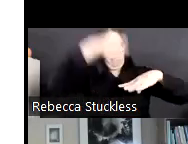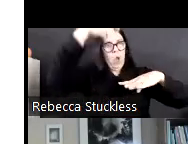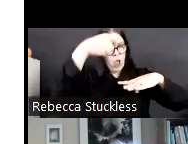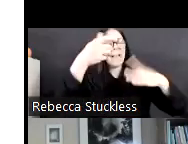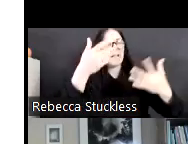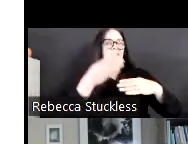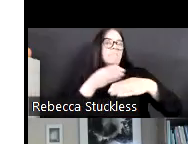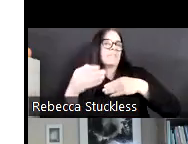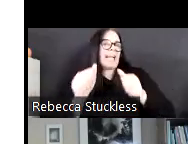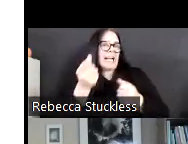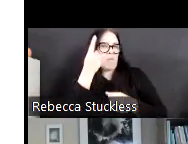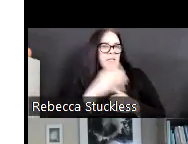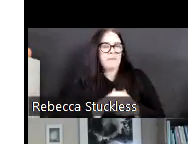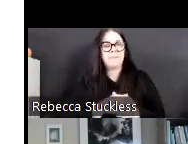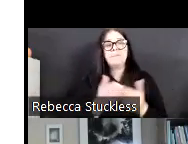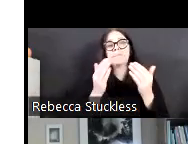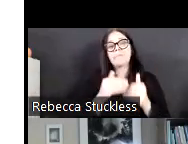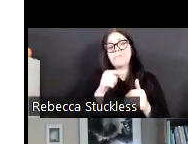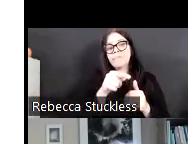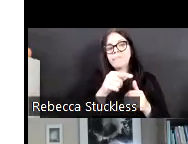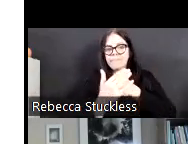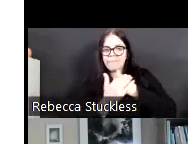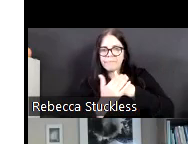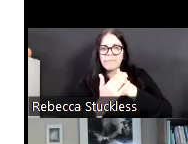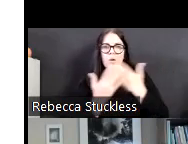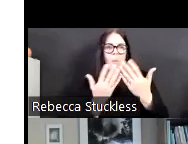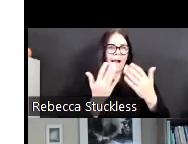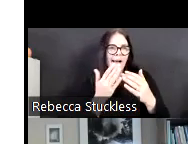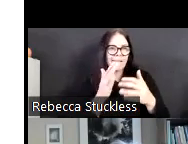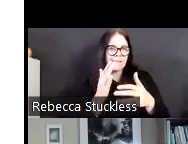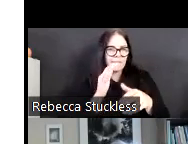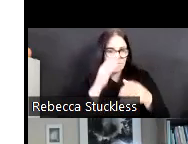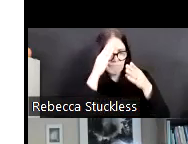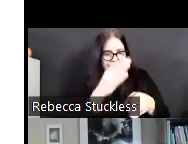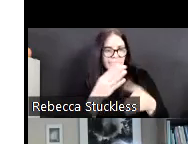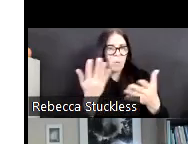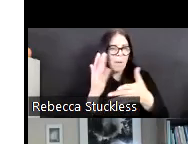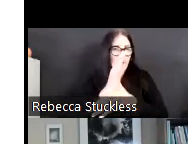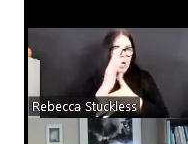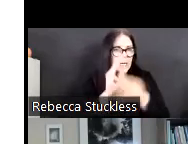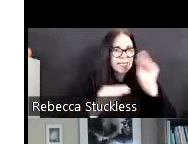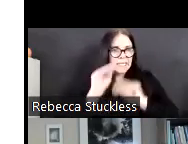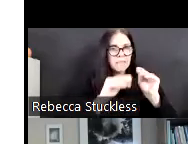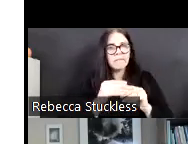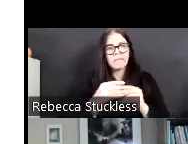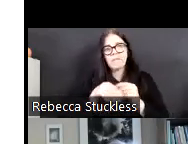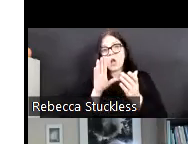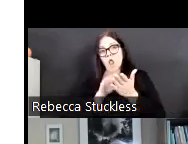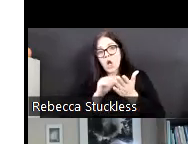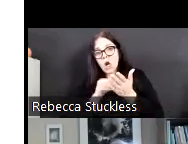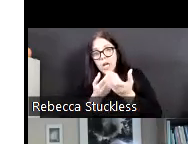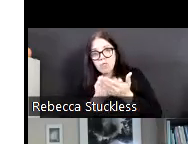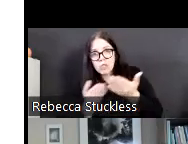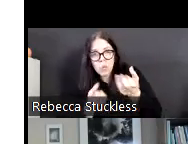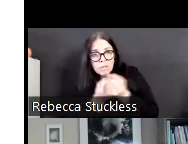It tells us what skills the learner needs to work on and with what priority, what learning resources could be used, what learning formats might be best for